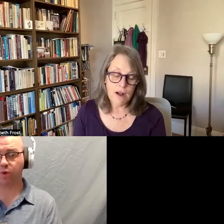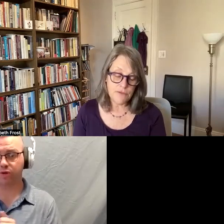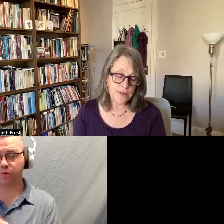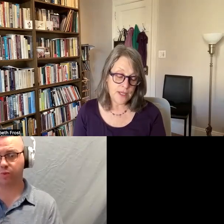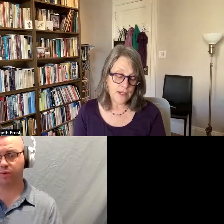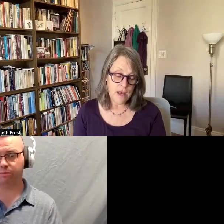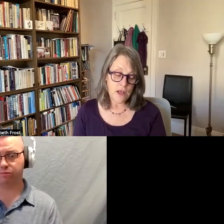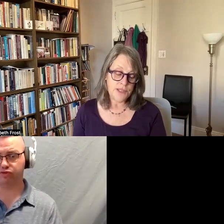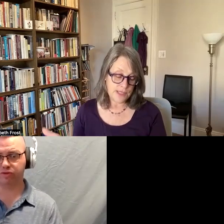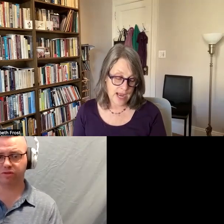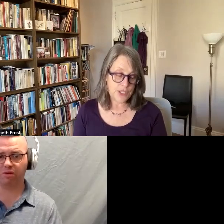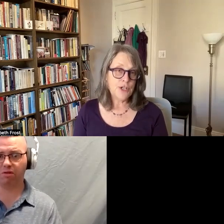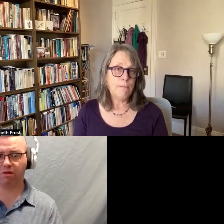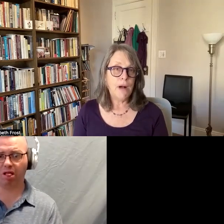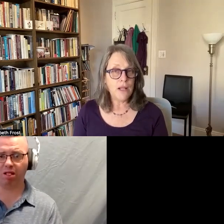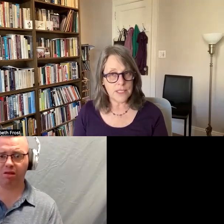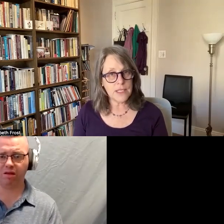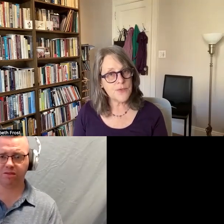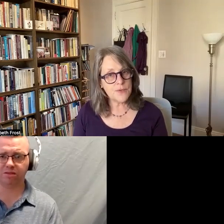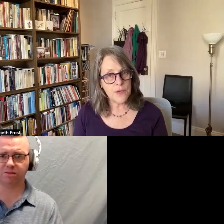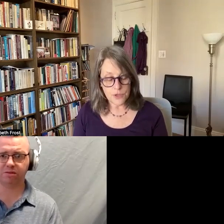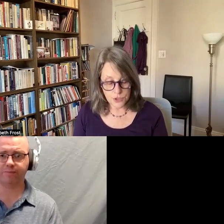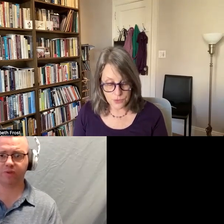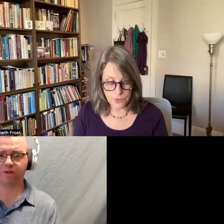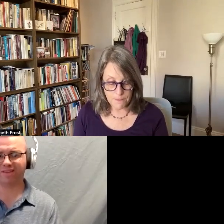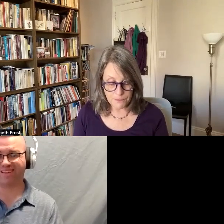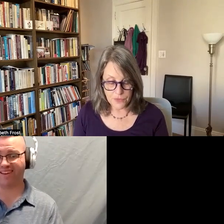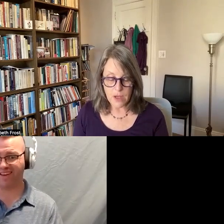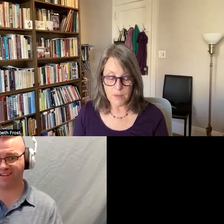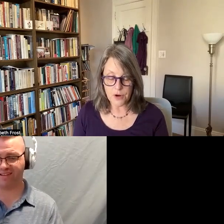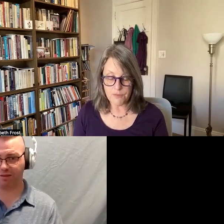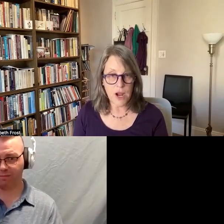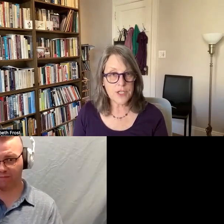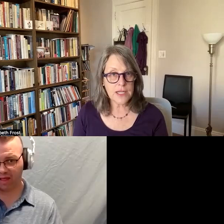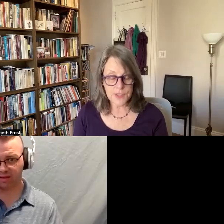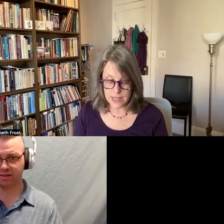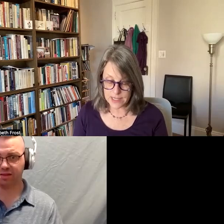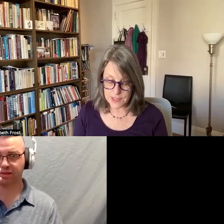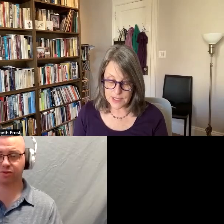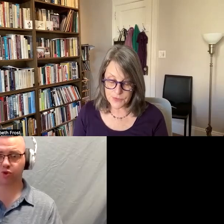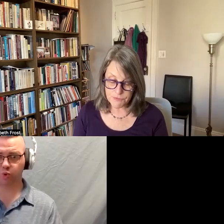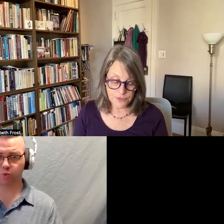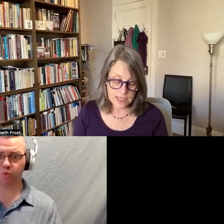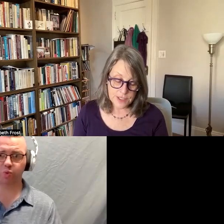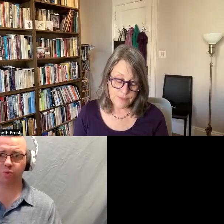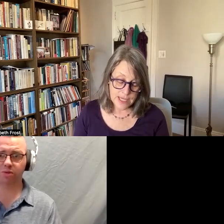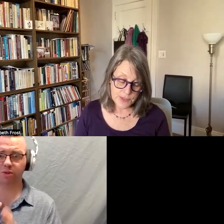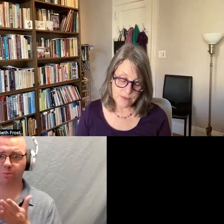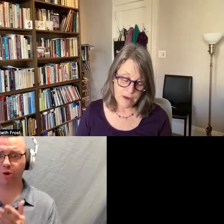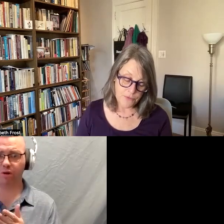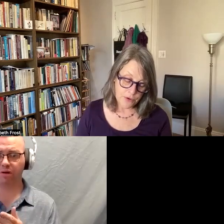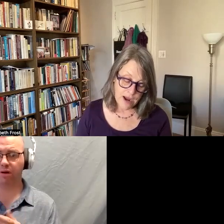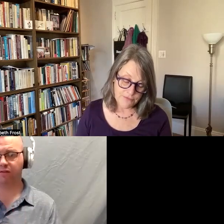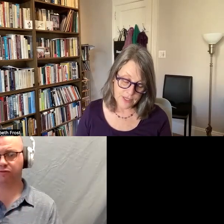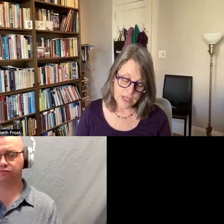edited Photography / Politics 2, a book of projects and essays reflecting